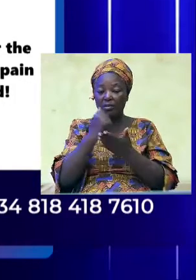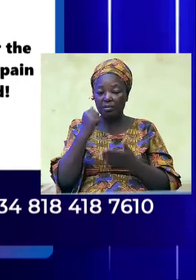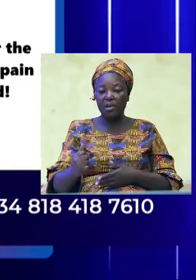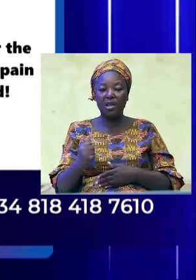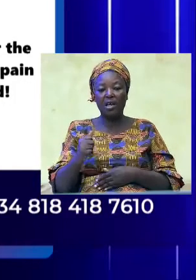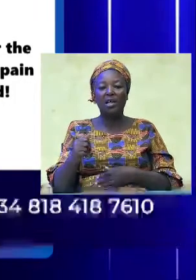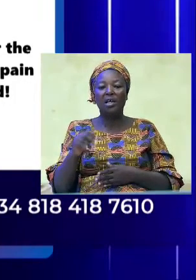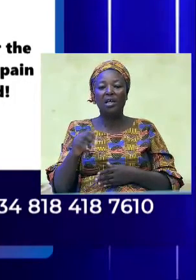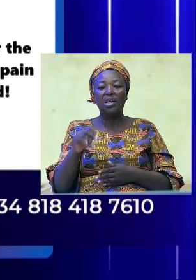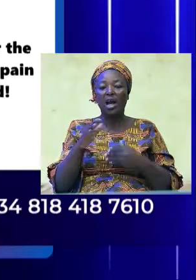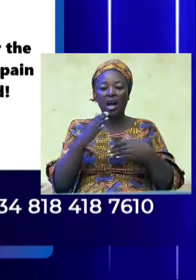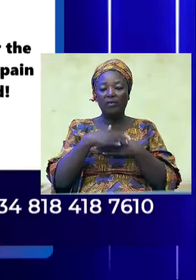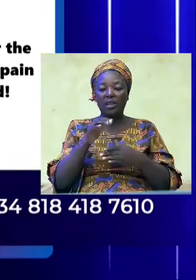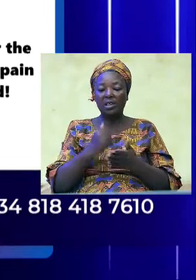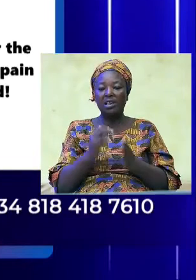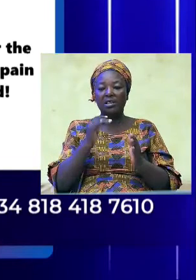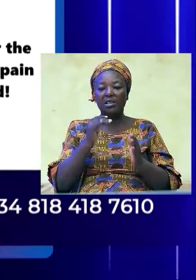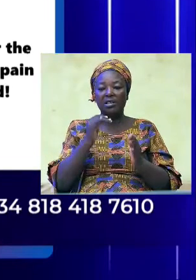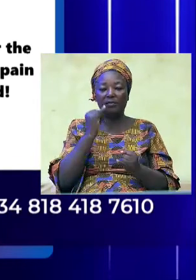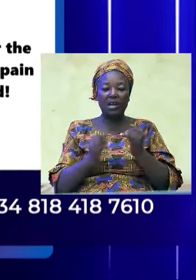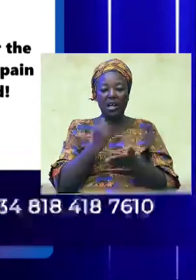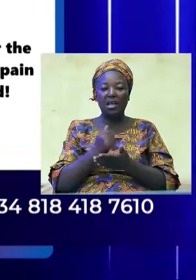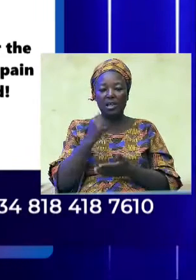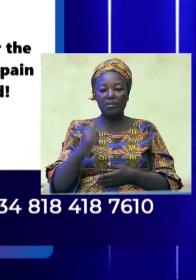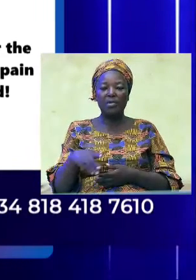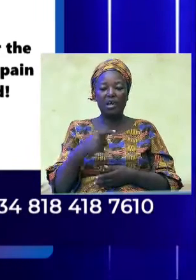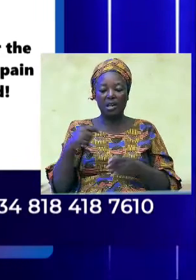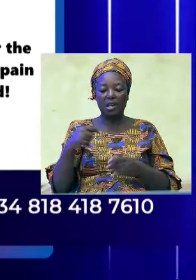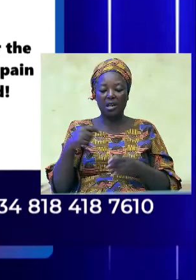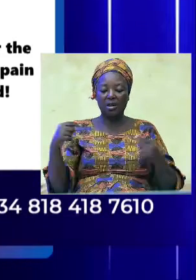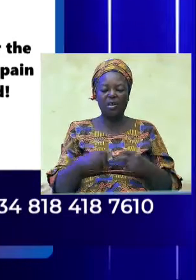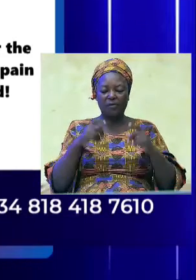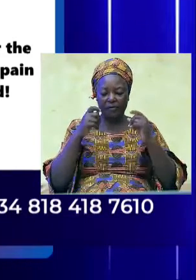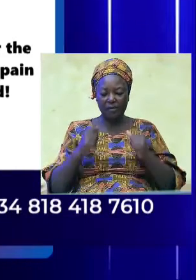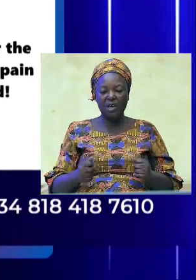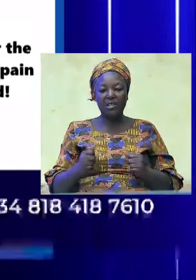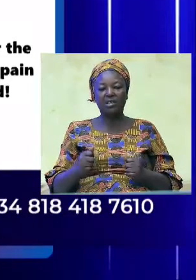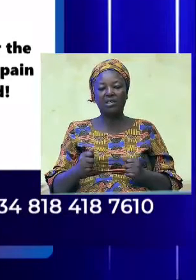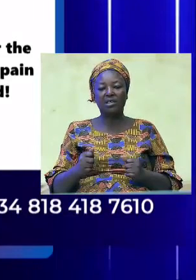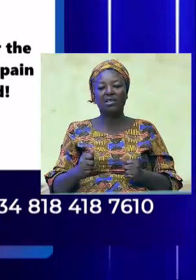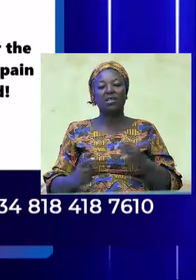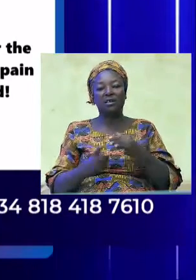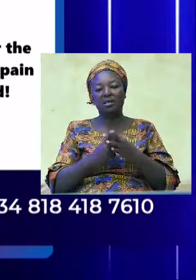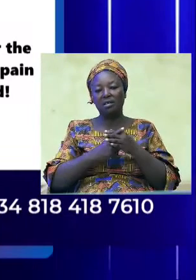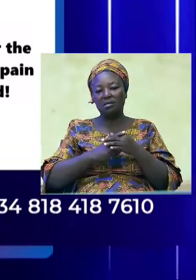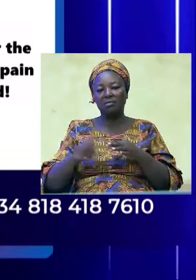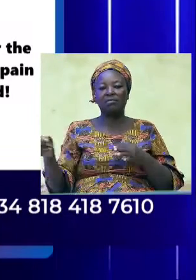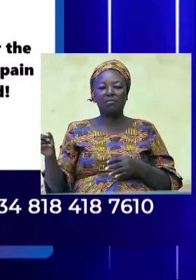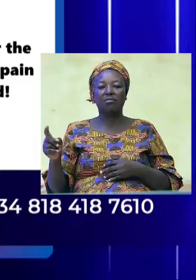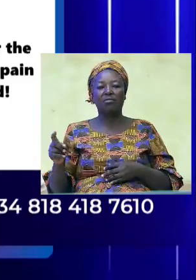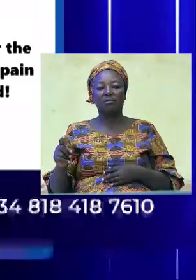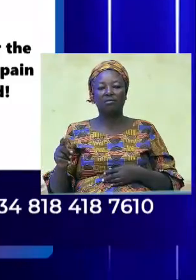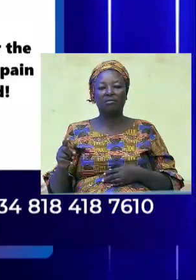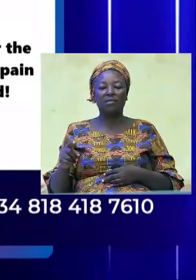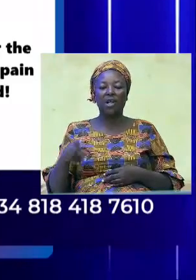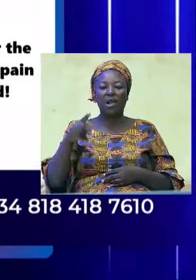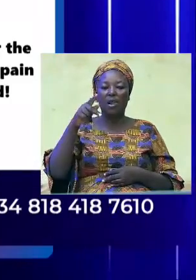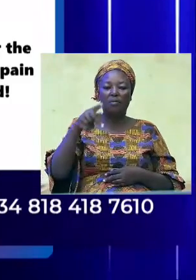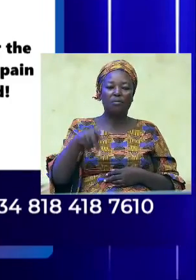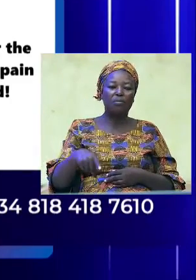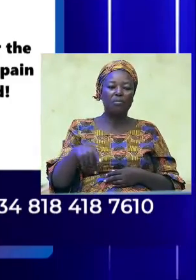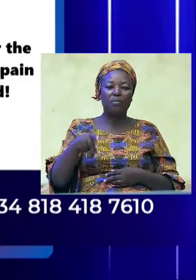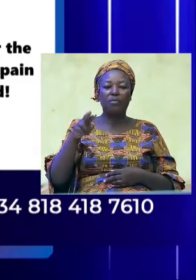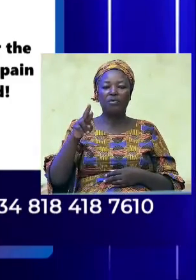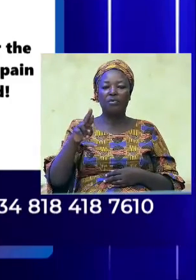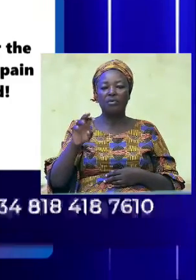the final amen, the pain miraculously and instantly disappeared. Praise the